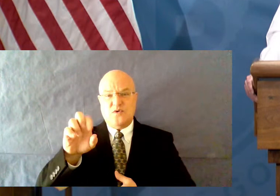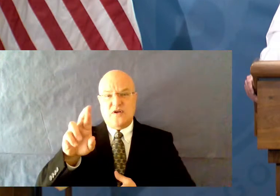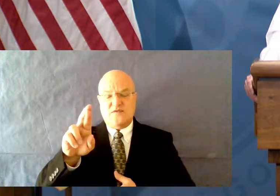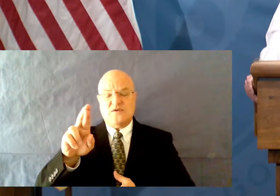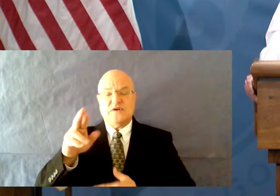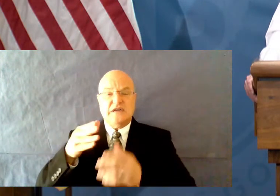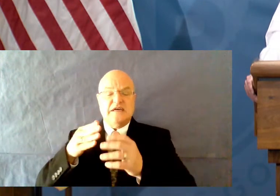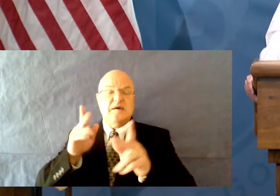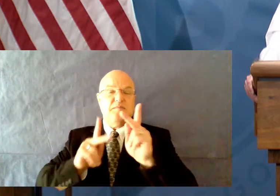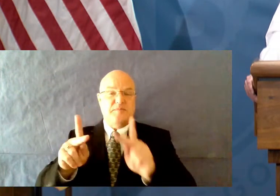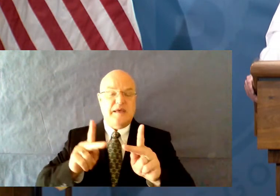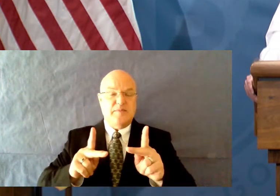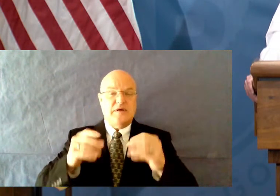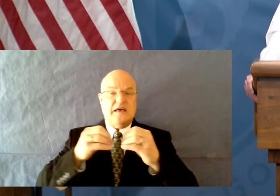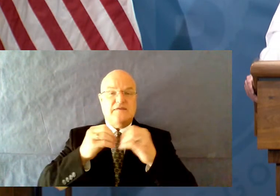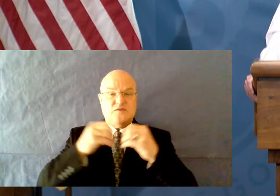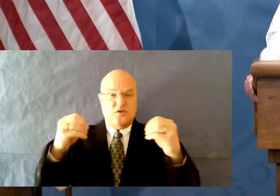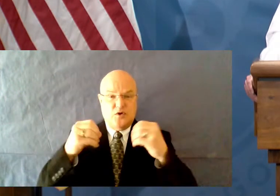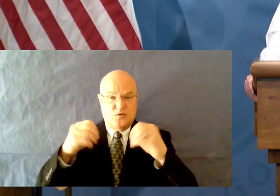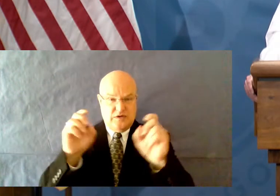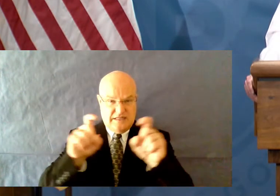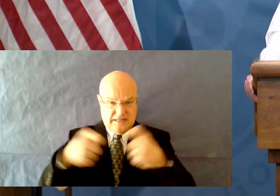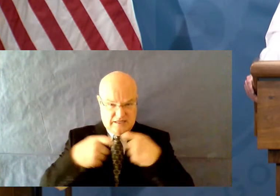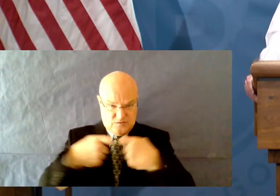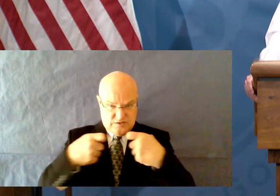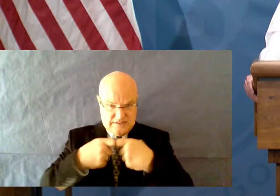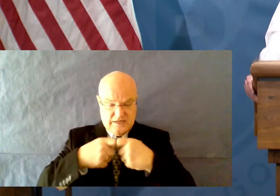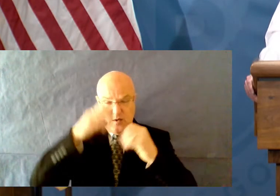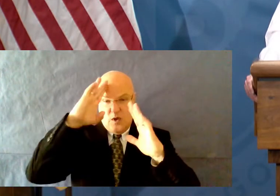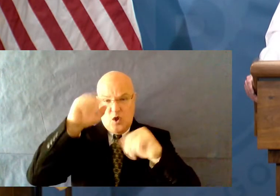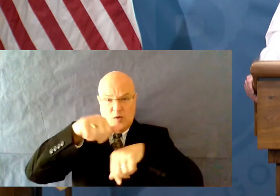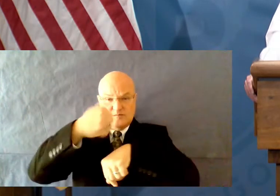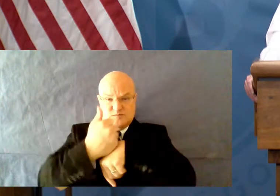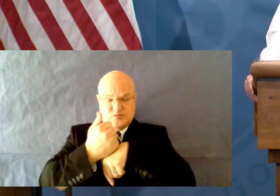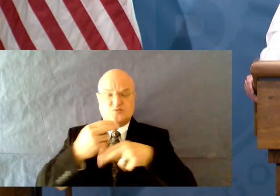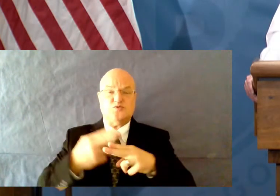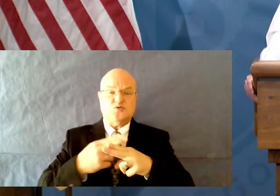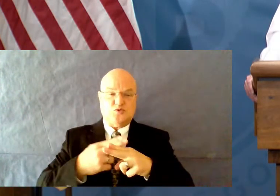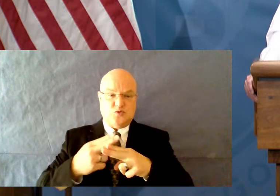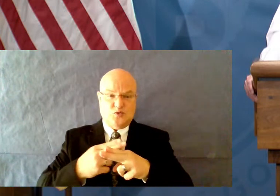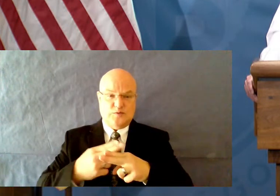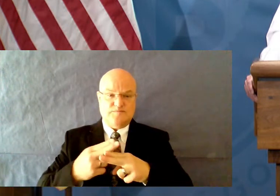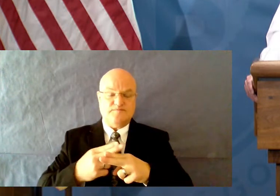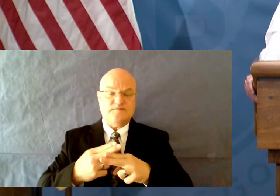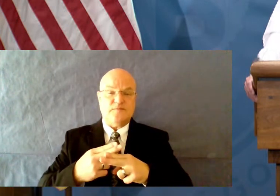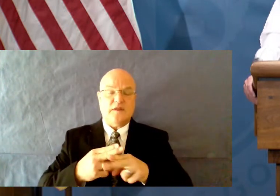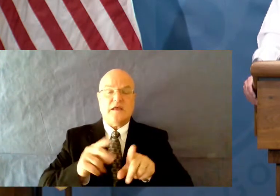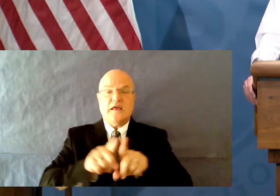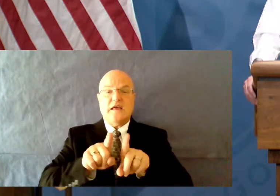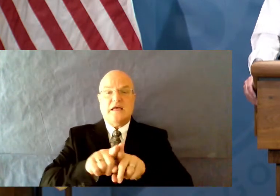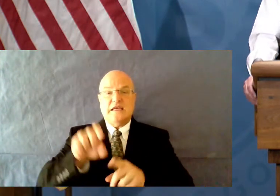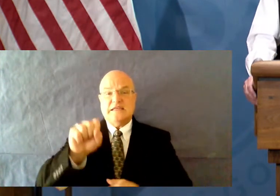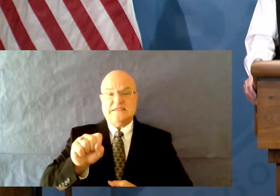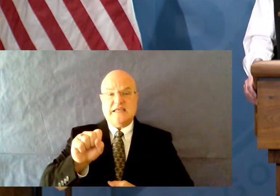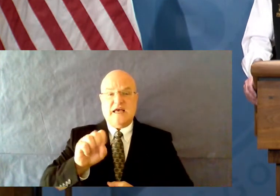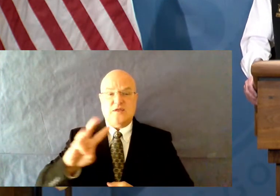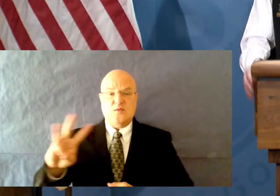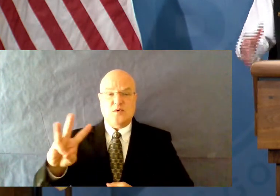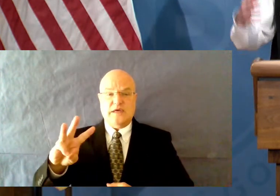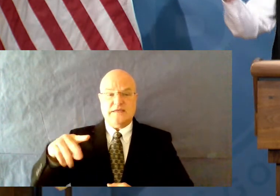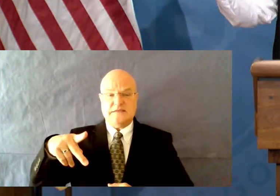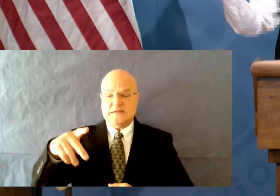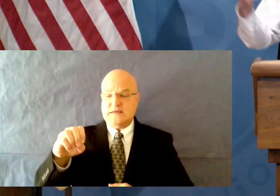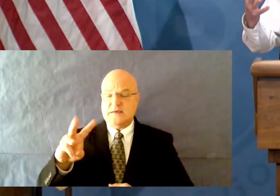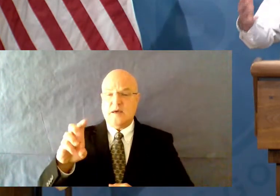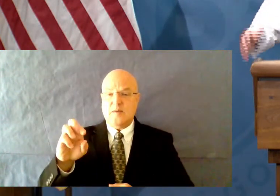customers that are out, and we hope that that gets restored very quickly. In addition, the Southwest Power Pool,